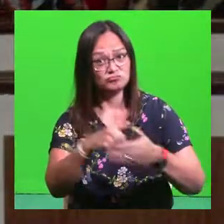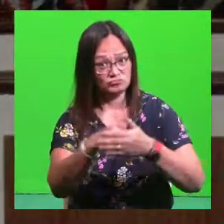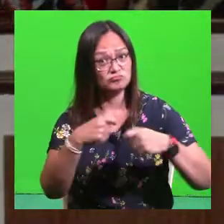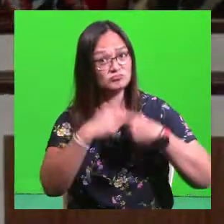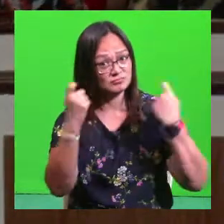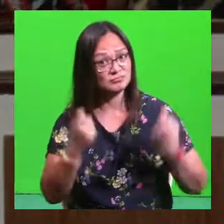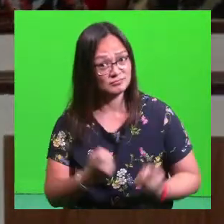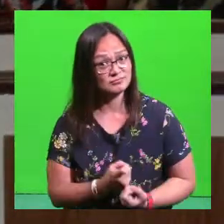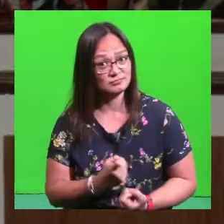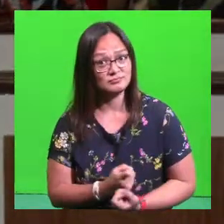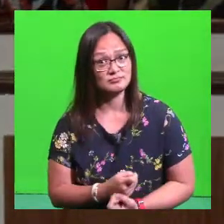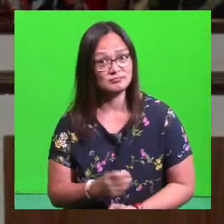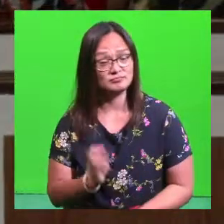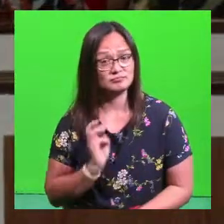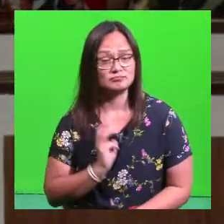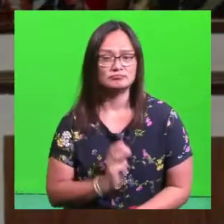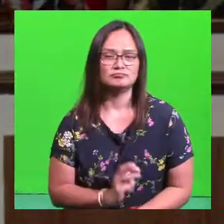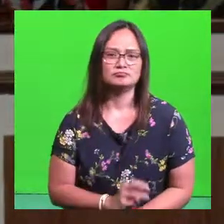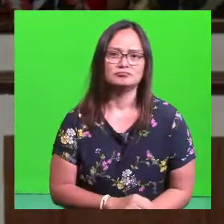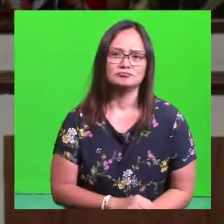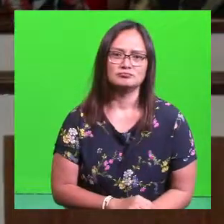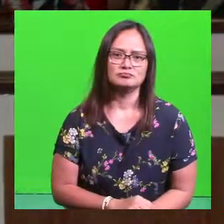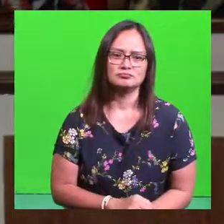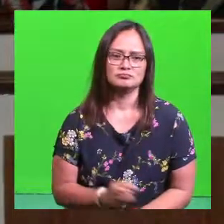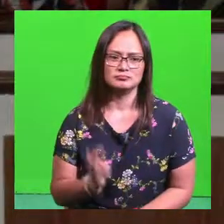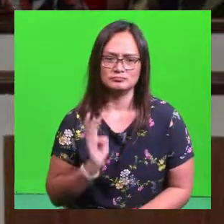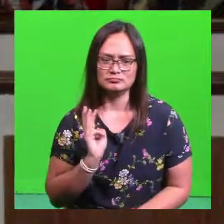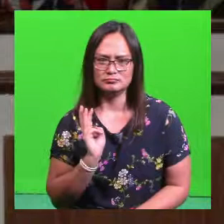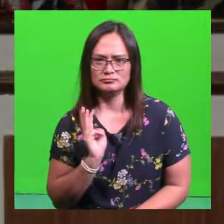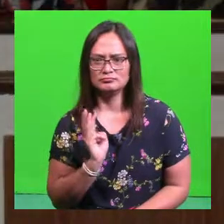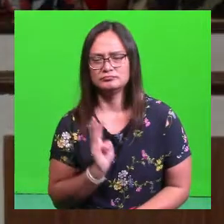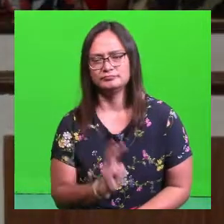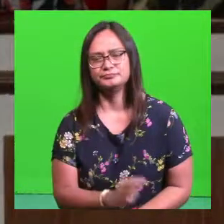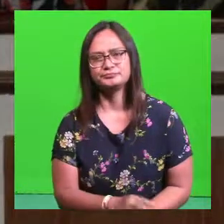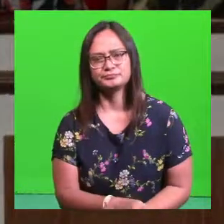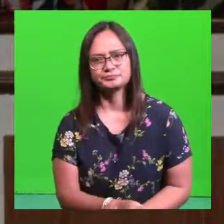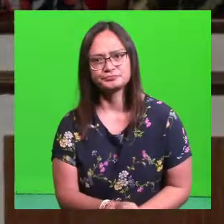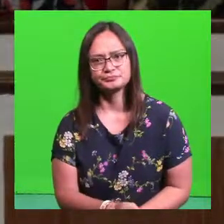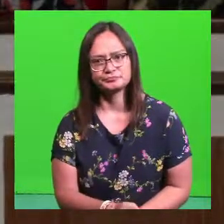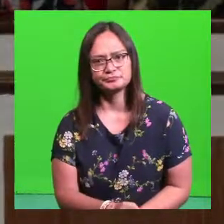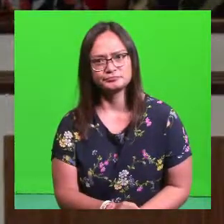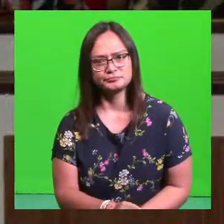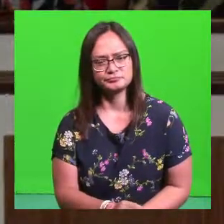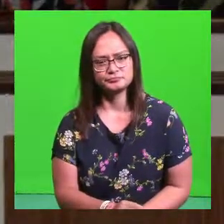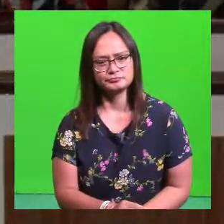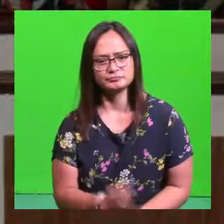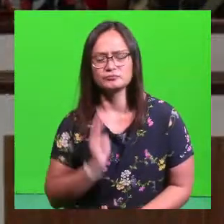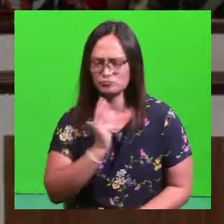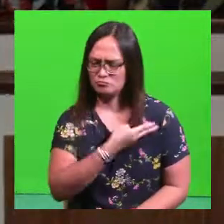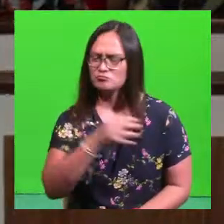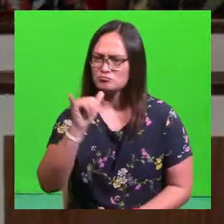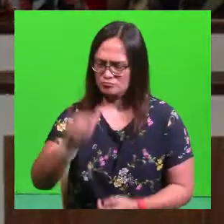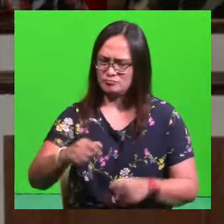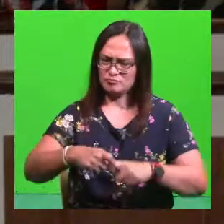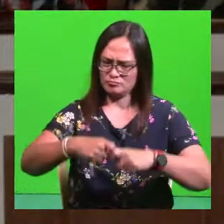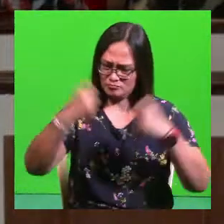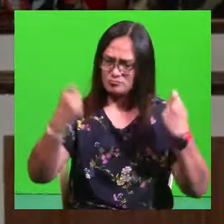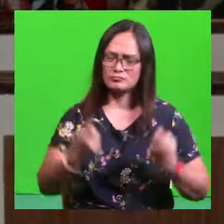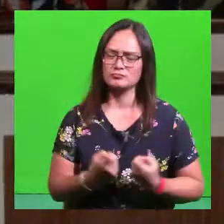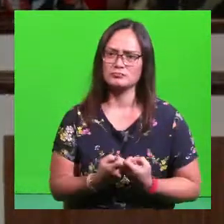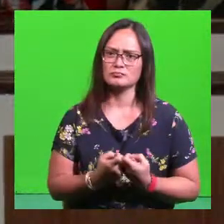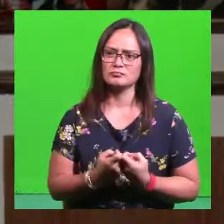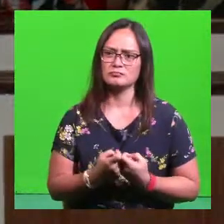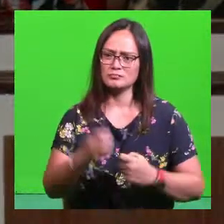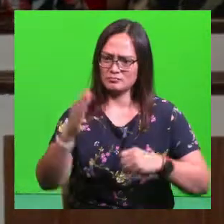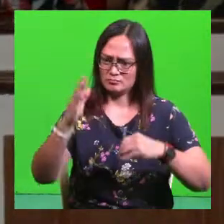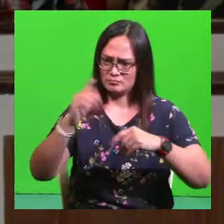it. We do not believe in sinless perfection. For as long as we are in the flesh, ano po,